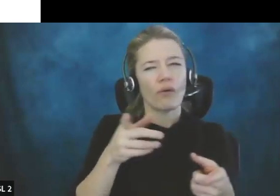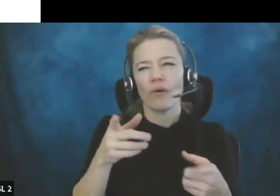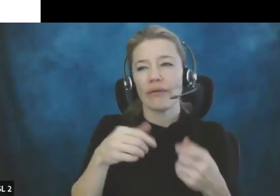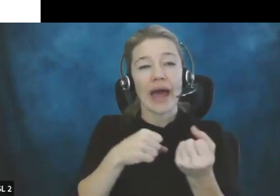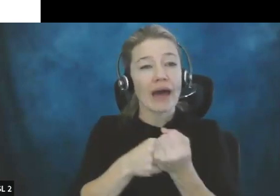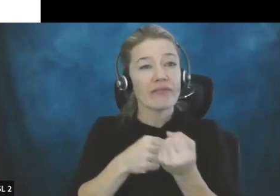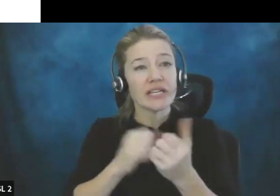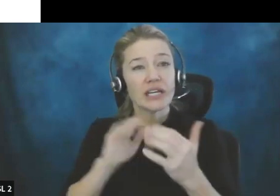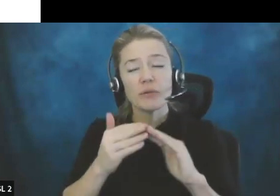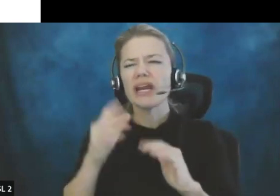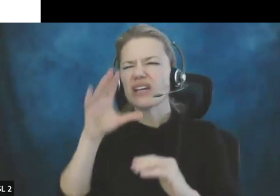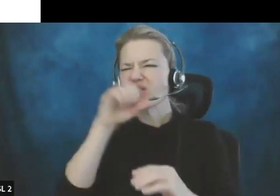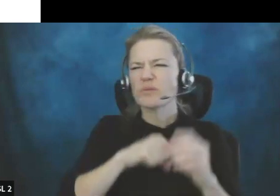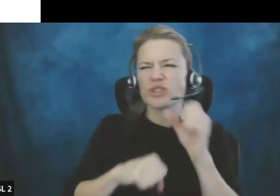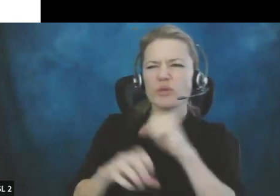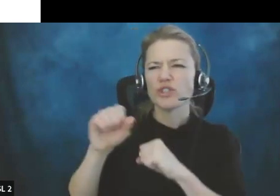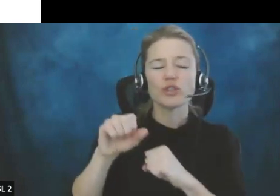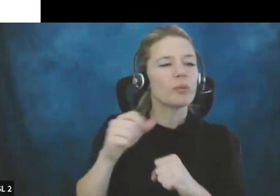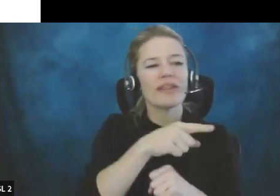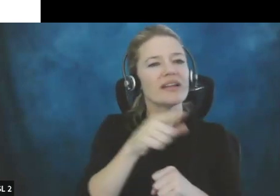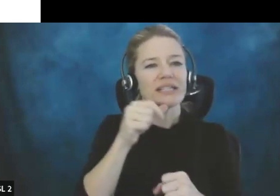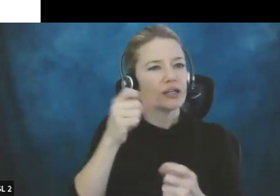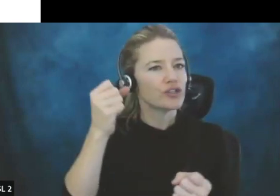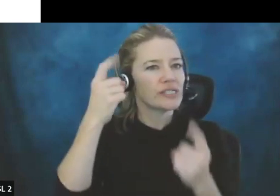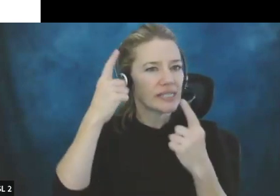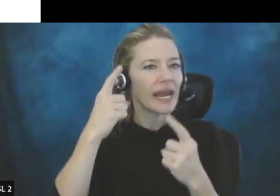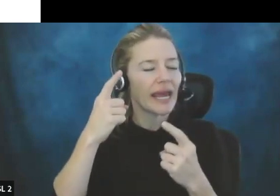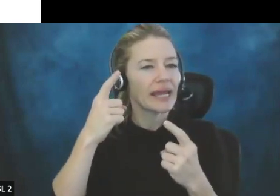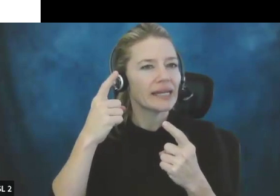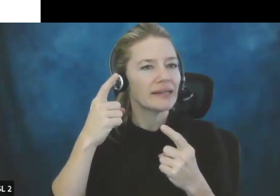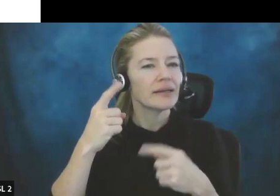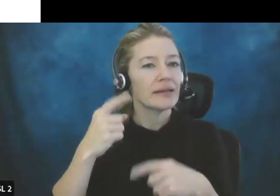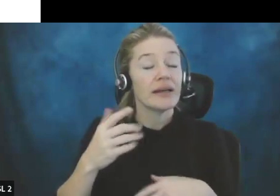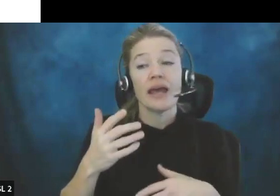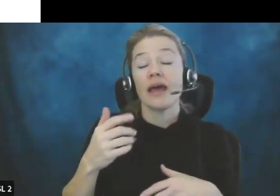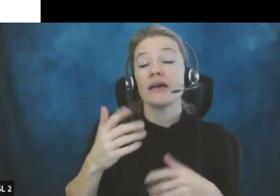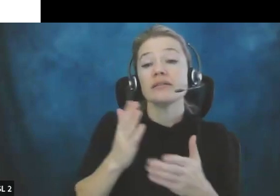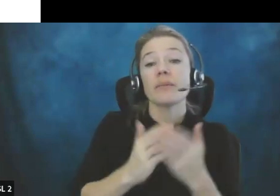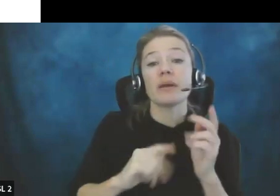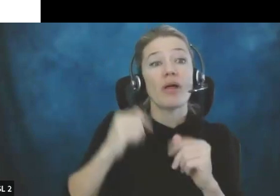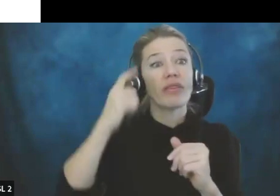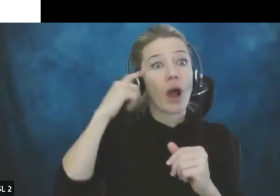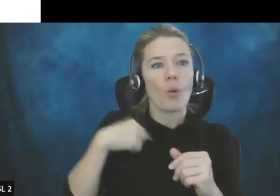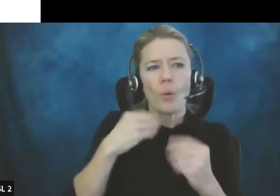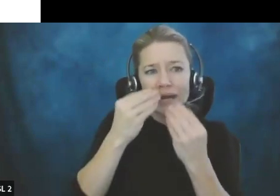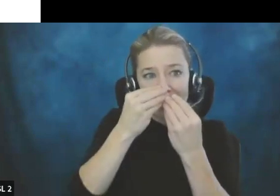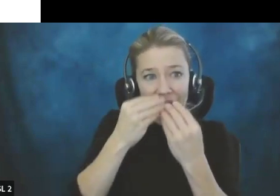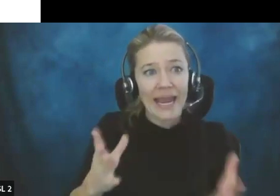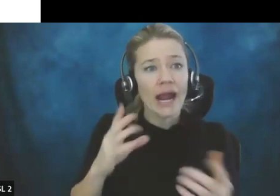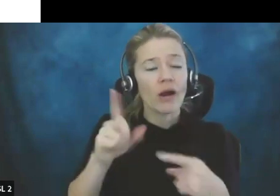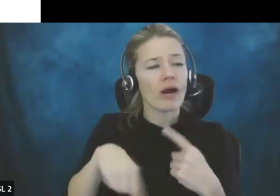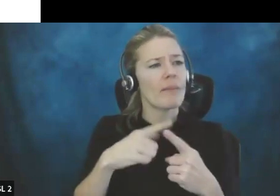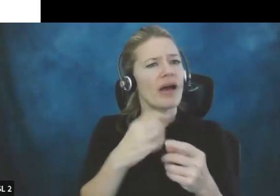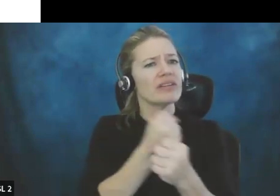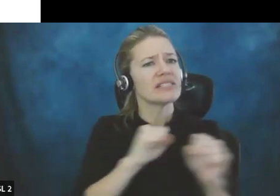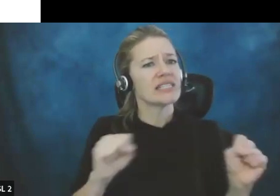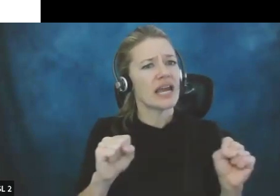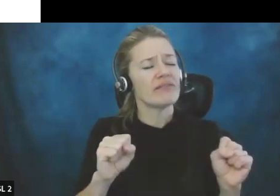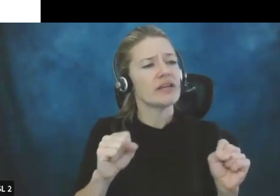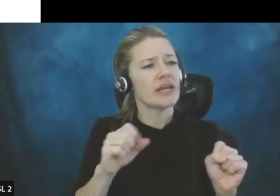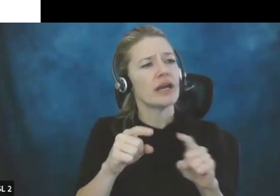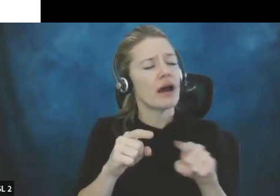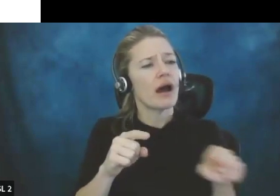and advocacy community about not understanding disability, that maybe we didn't care about the safety of people